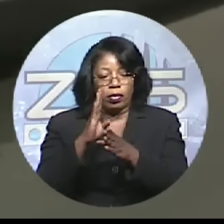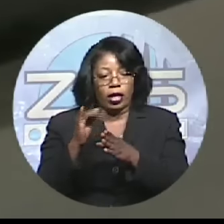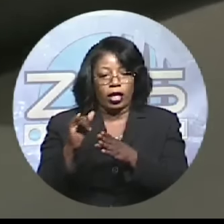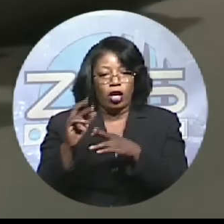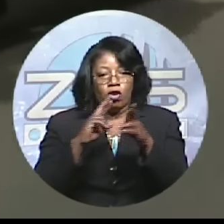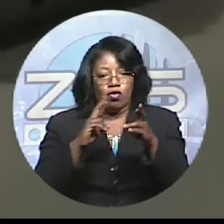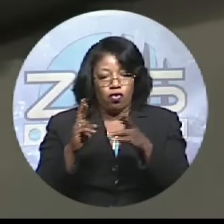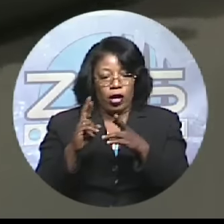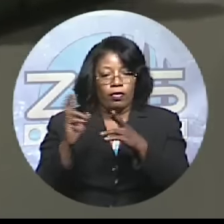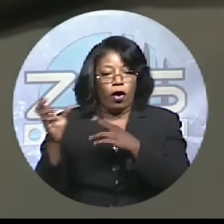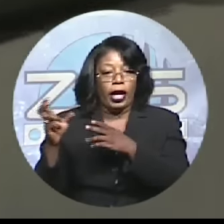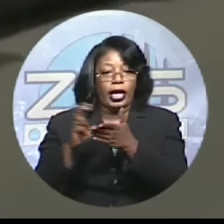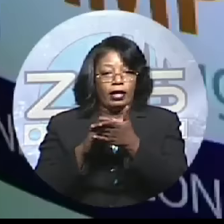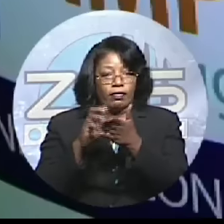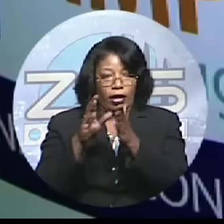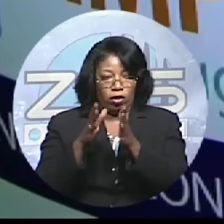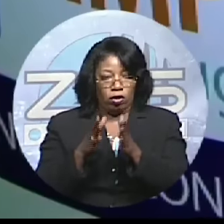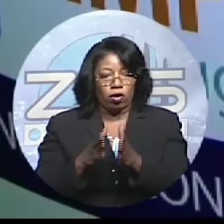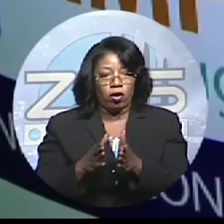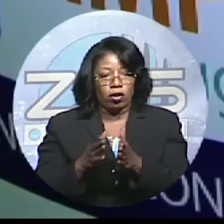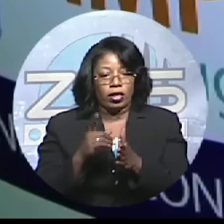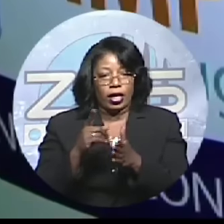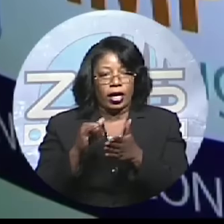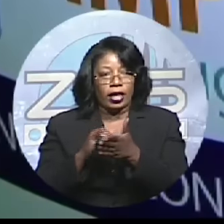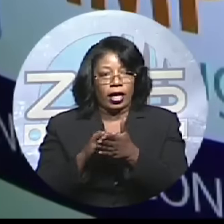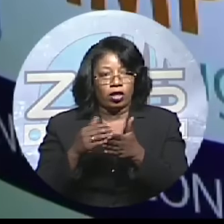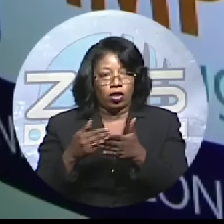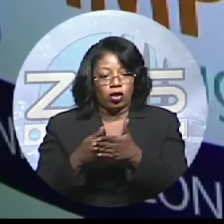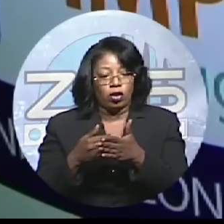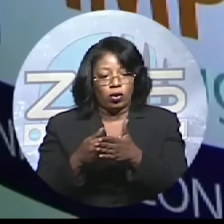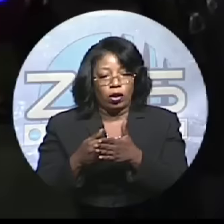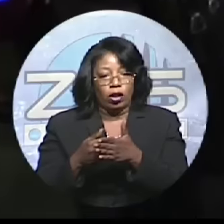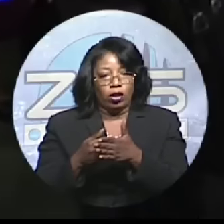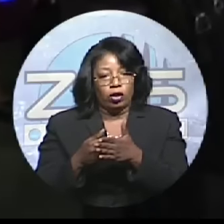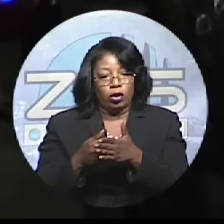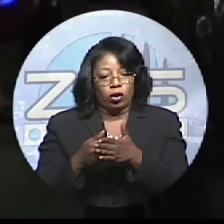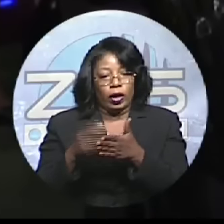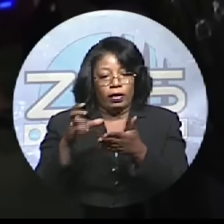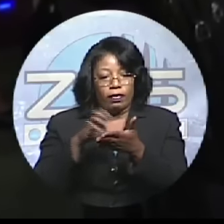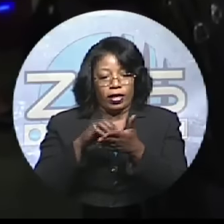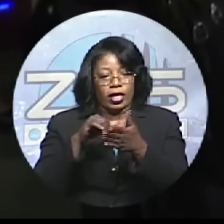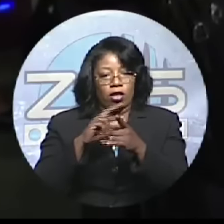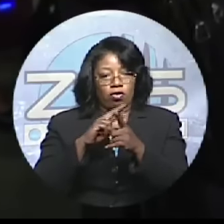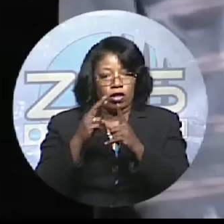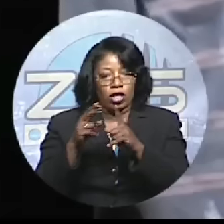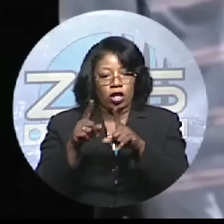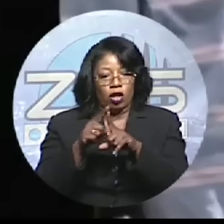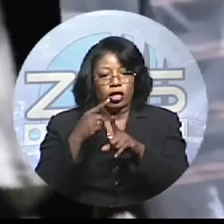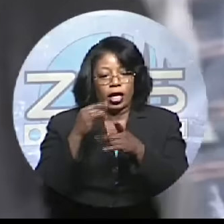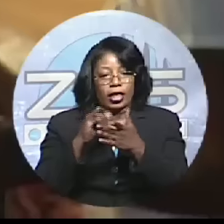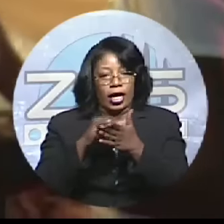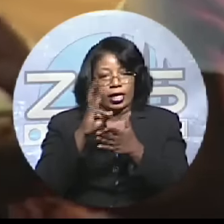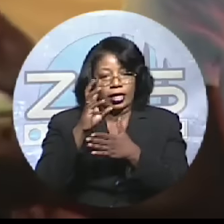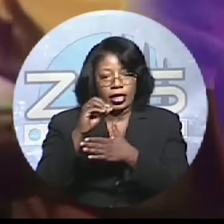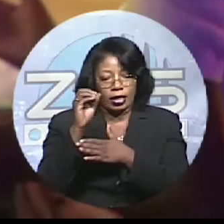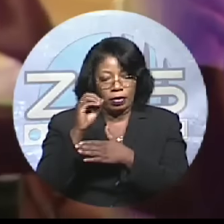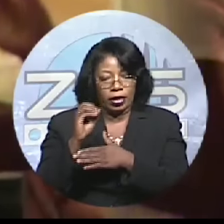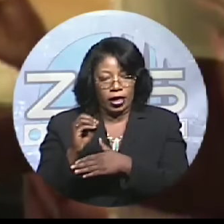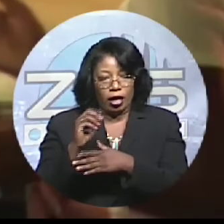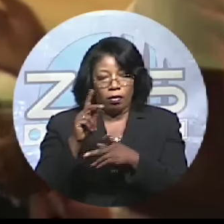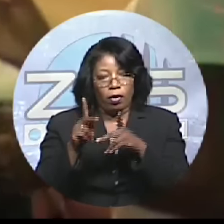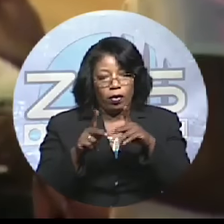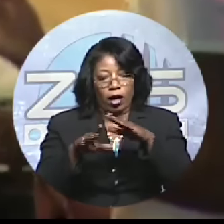innovation of public-private partnership as an emerging trend to investment in the region. Mr. Christie says, with 60% of our population